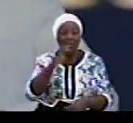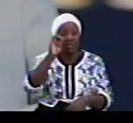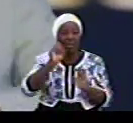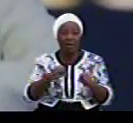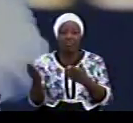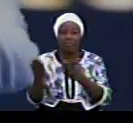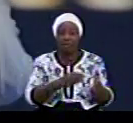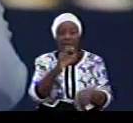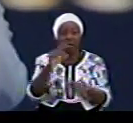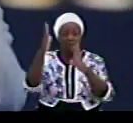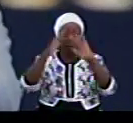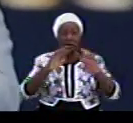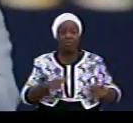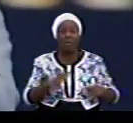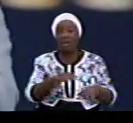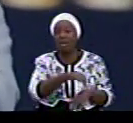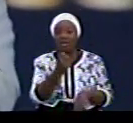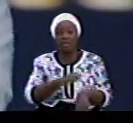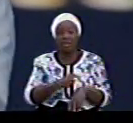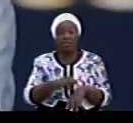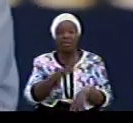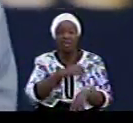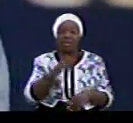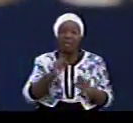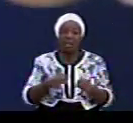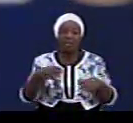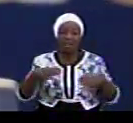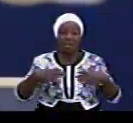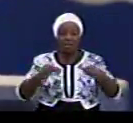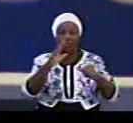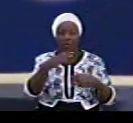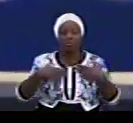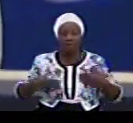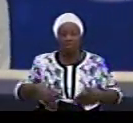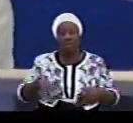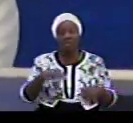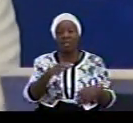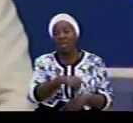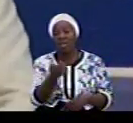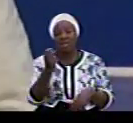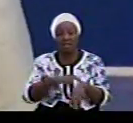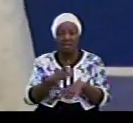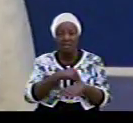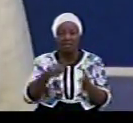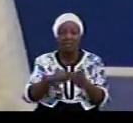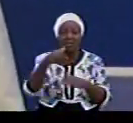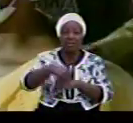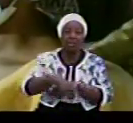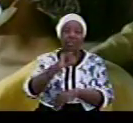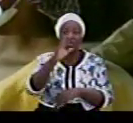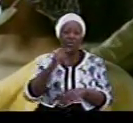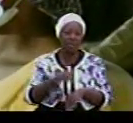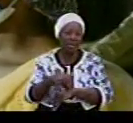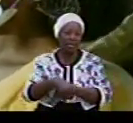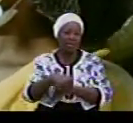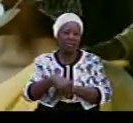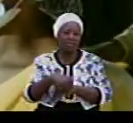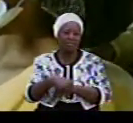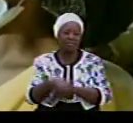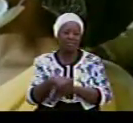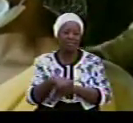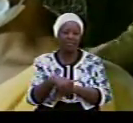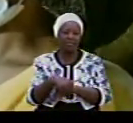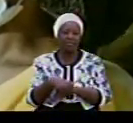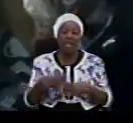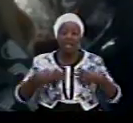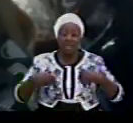of God. It can heal your body anytime. And tonight is your night.